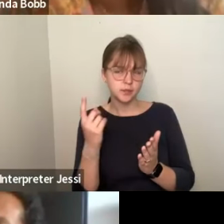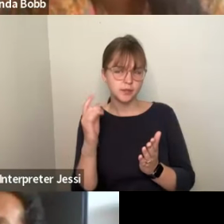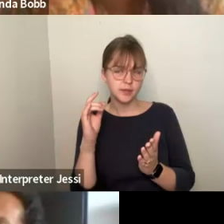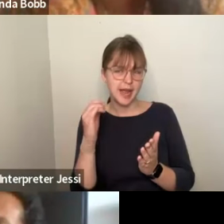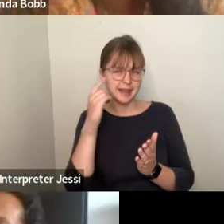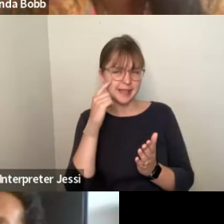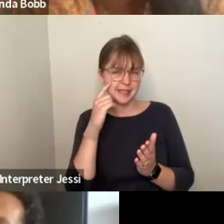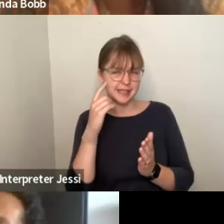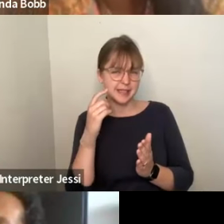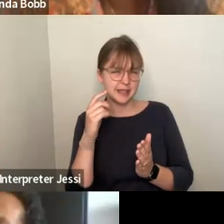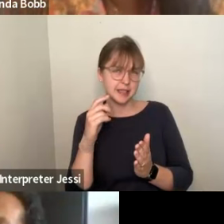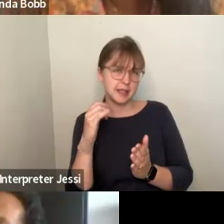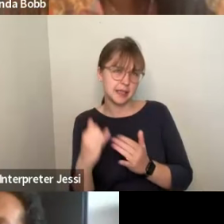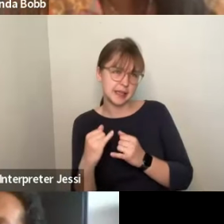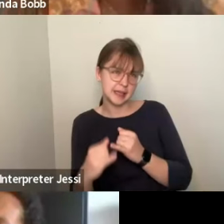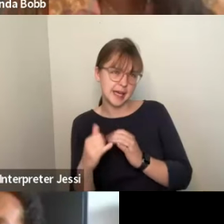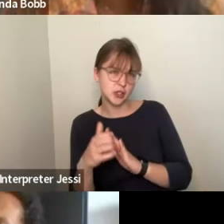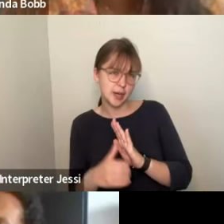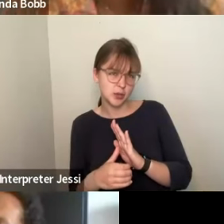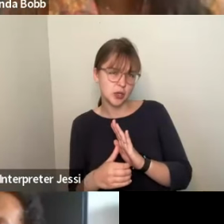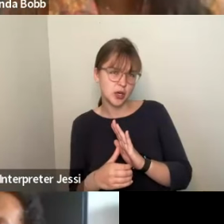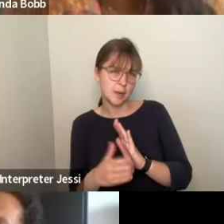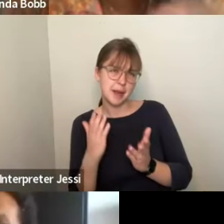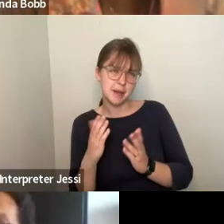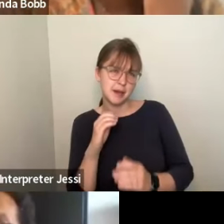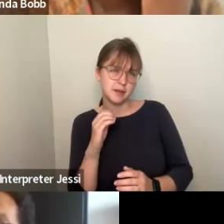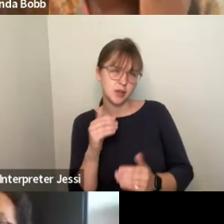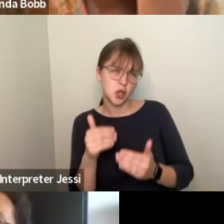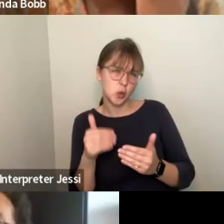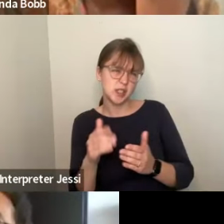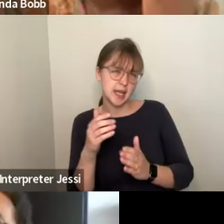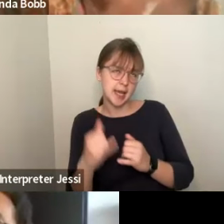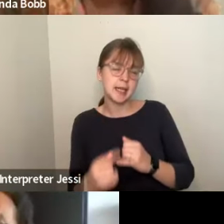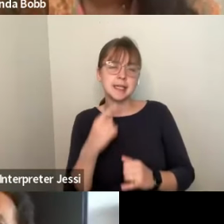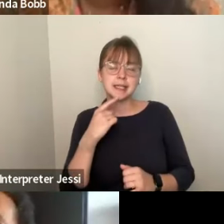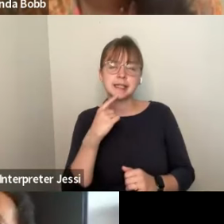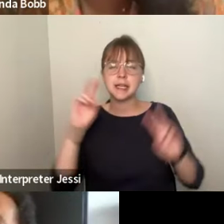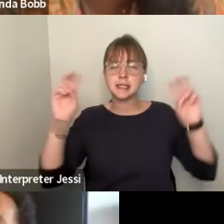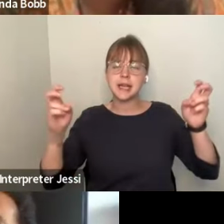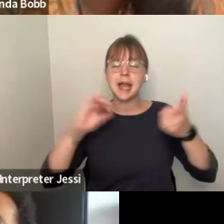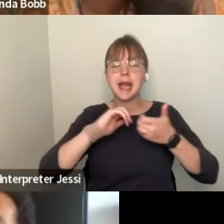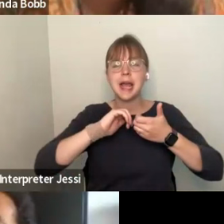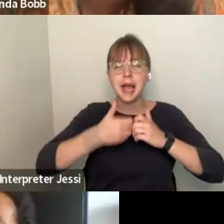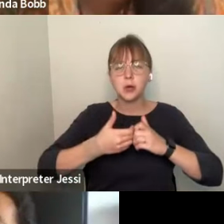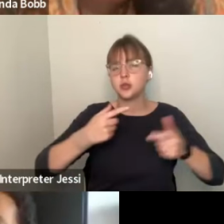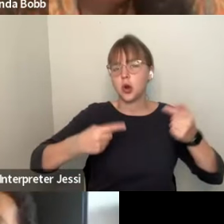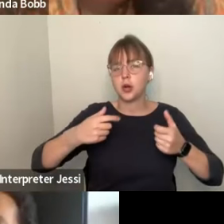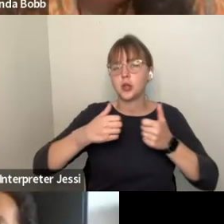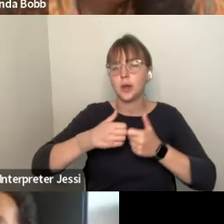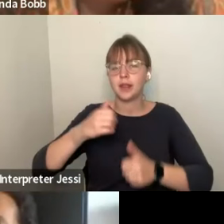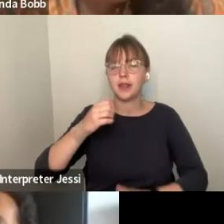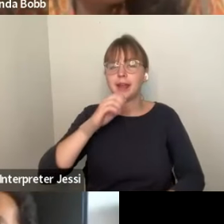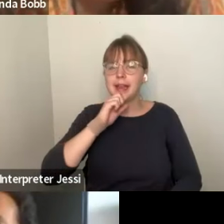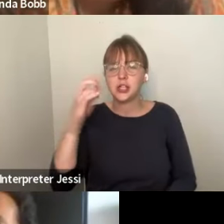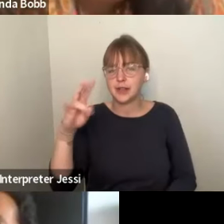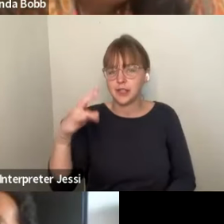that's called How to Argue with a 17-year-old or something along those lines. And so it does,